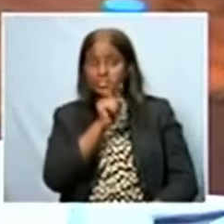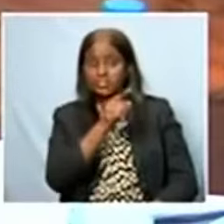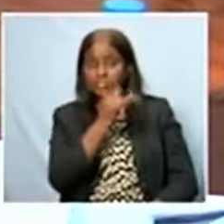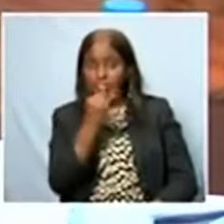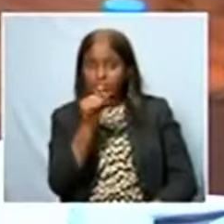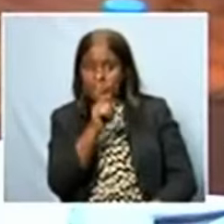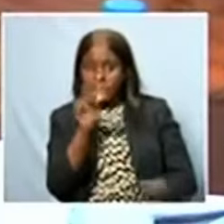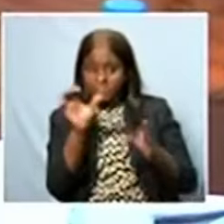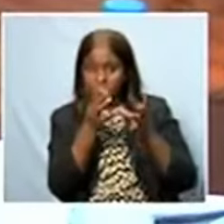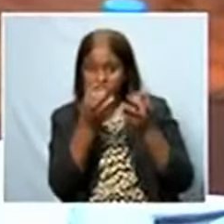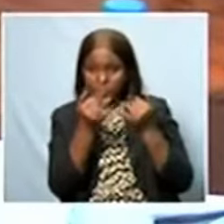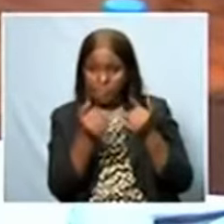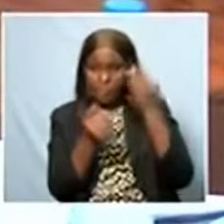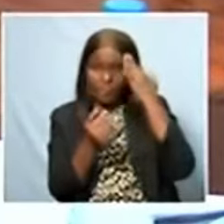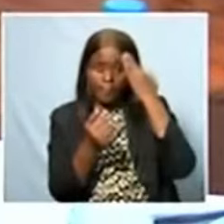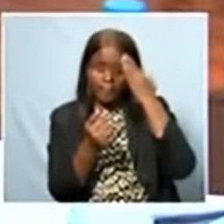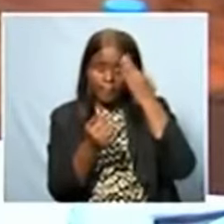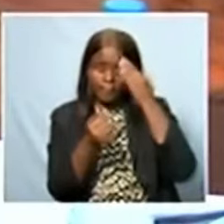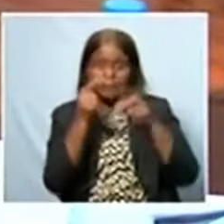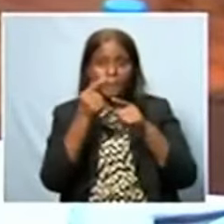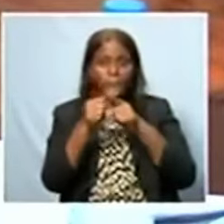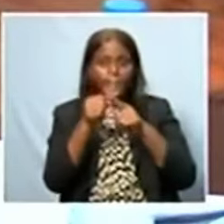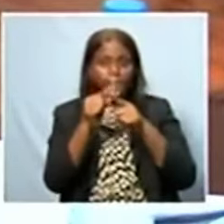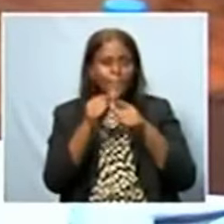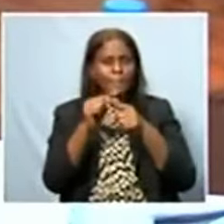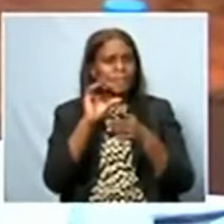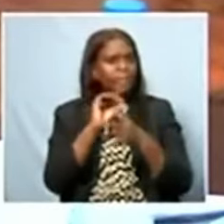this committee would want to find the word "or"